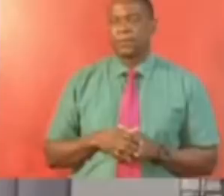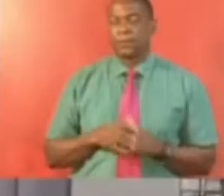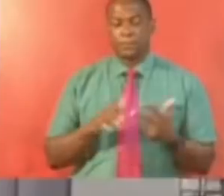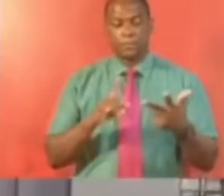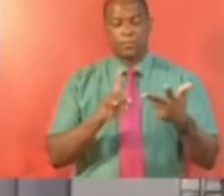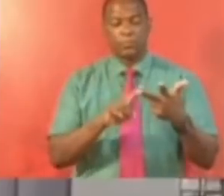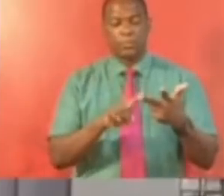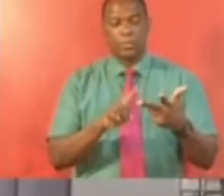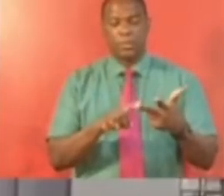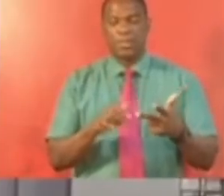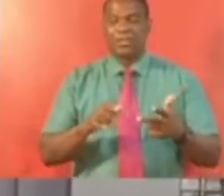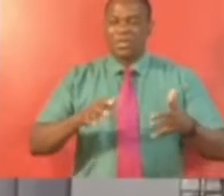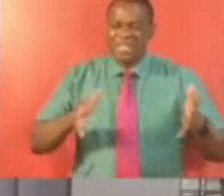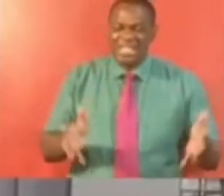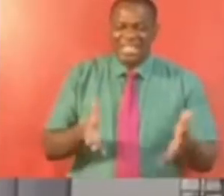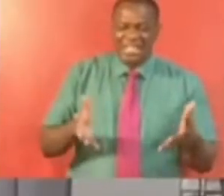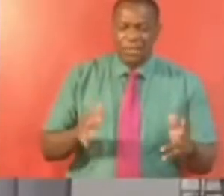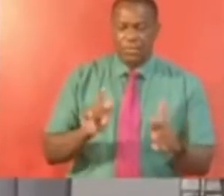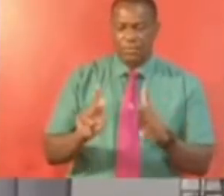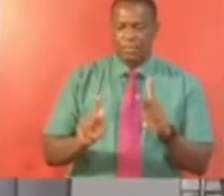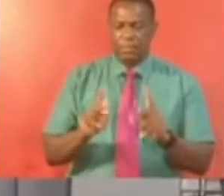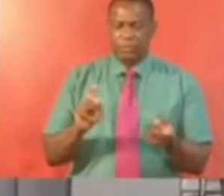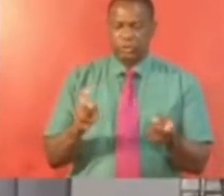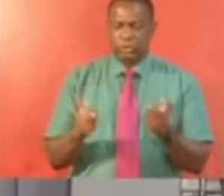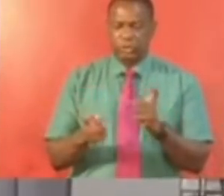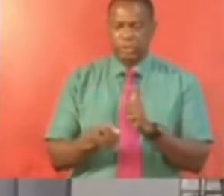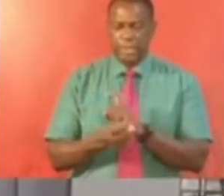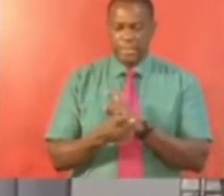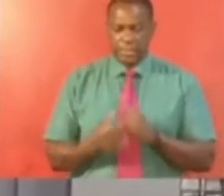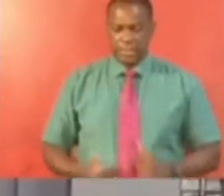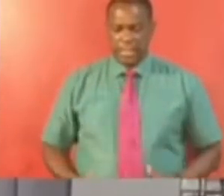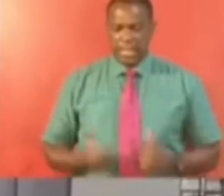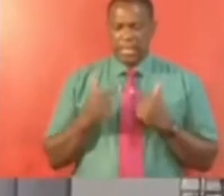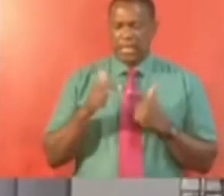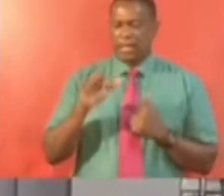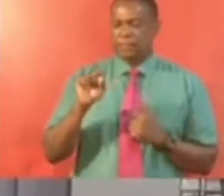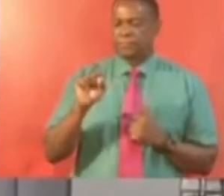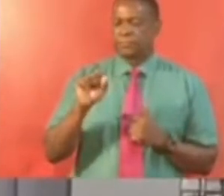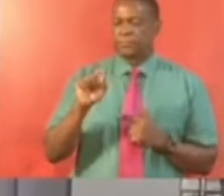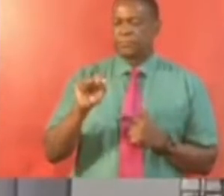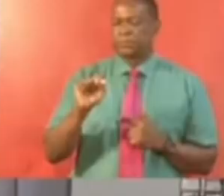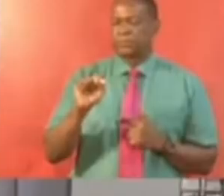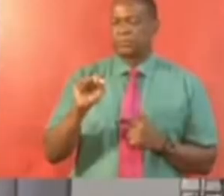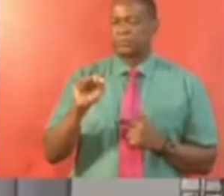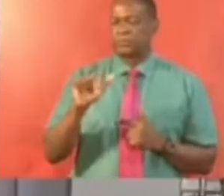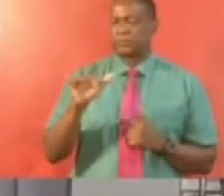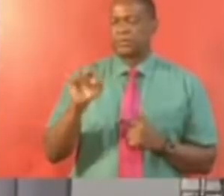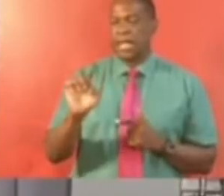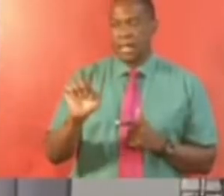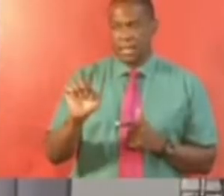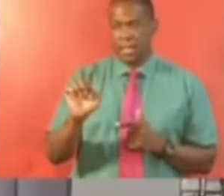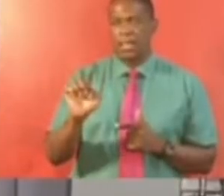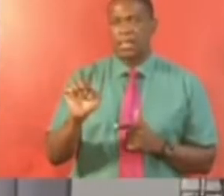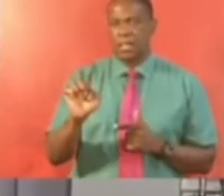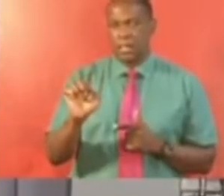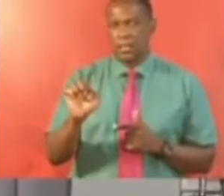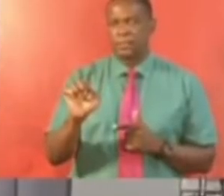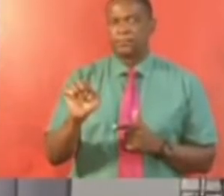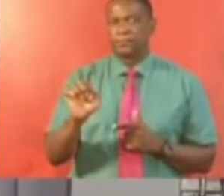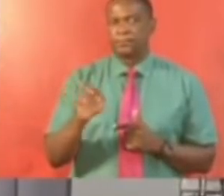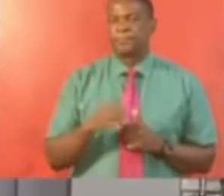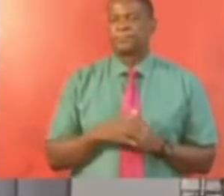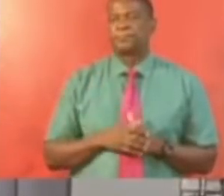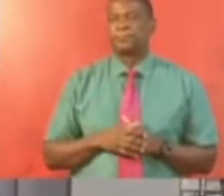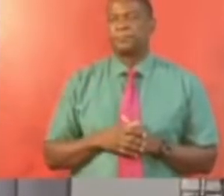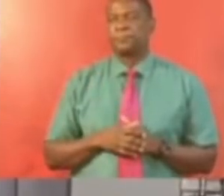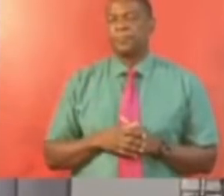program. We are installing, under that $55 million loan, a set of exercise